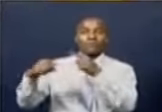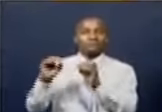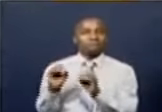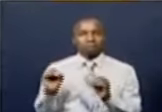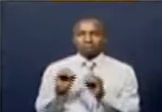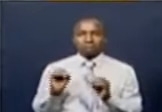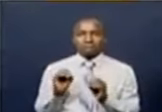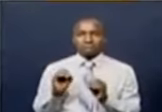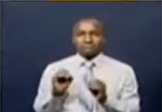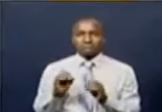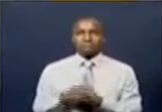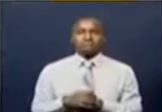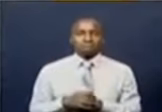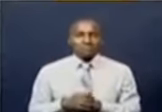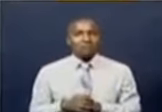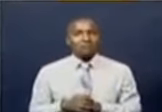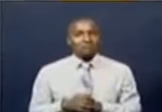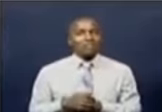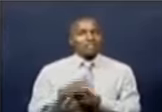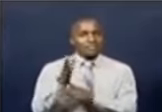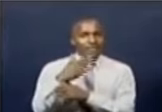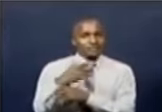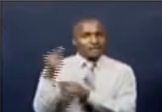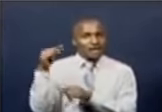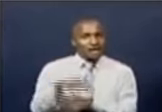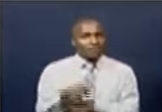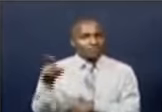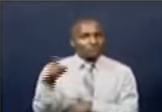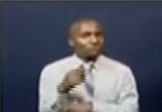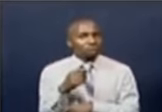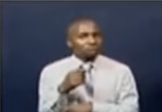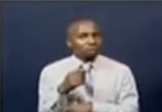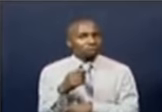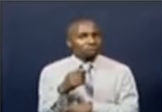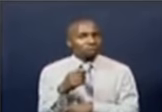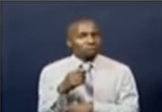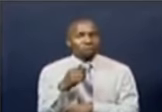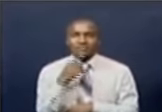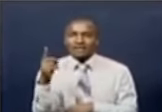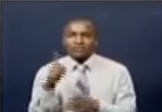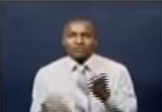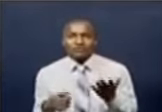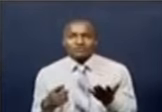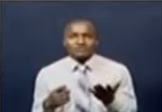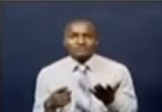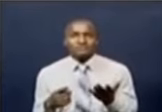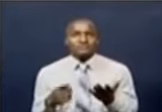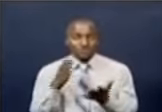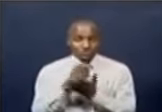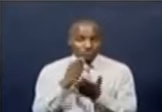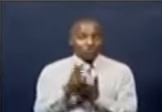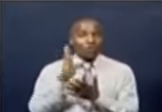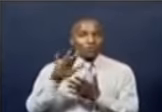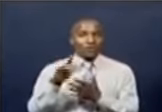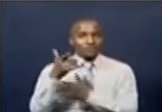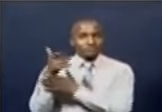championships manned by NOC. They're coming on Thursday. Is there any message you have for them? Is there anything you're going to do? We did a press release, which is going to come